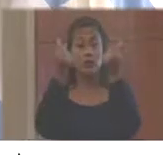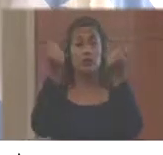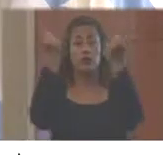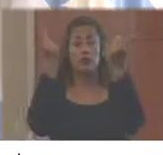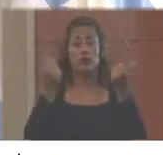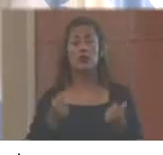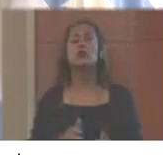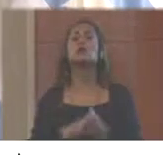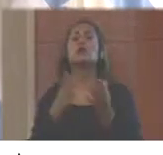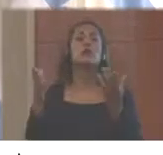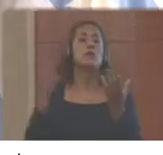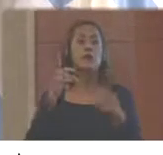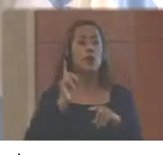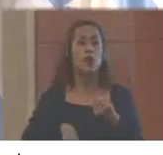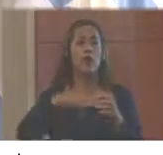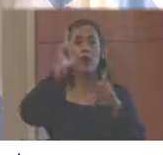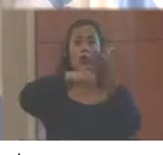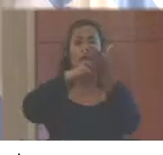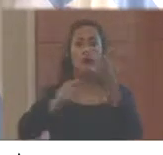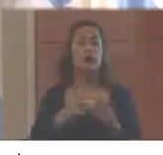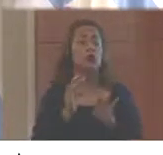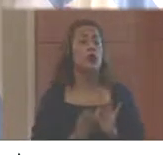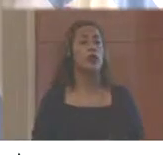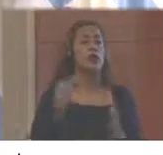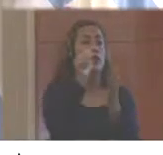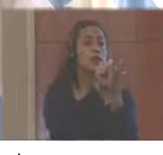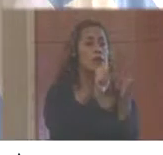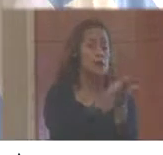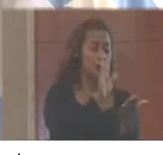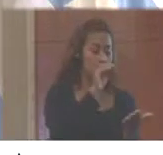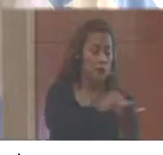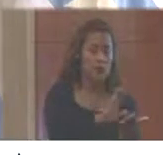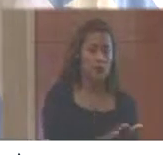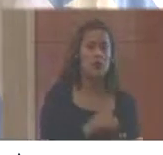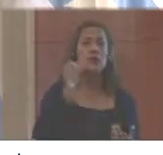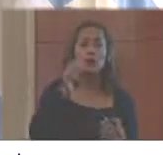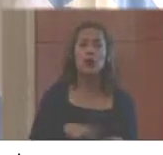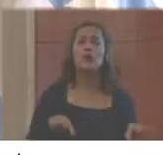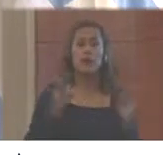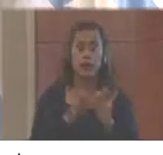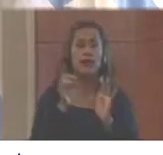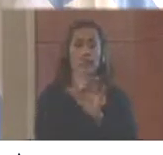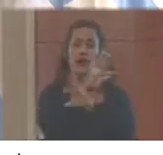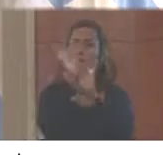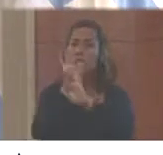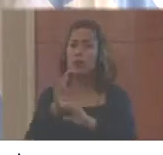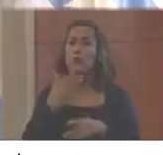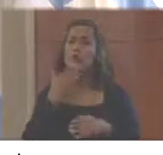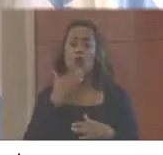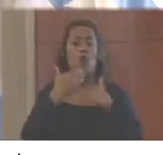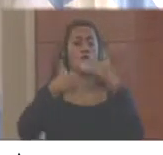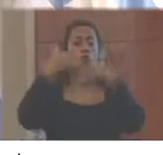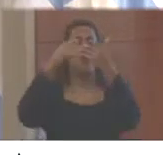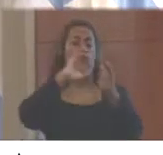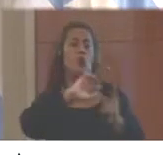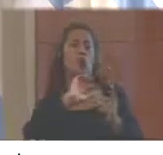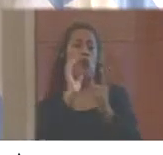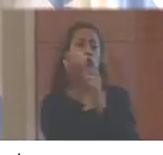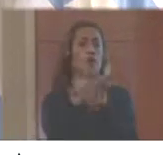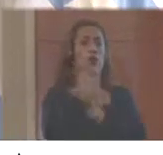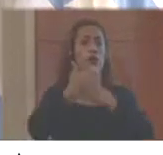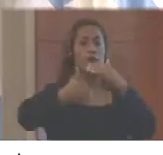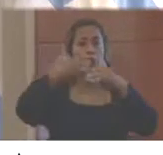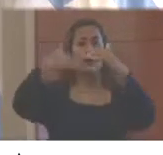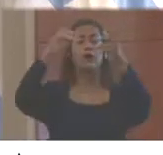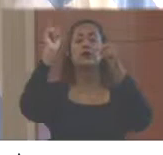met. Moreover, the future implications of continued climate change effect must be taken into account. This